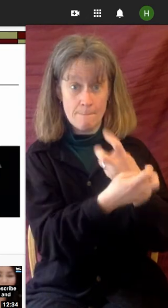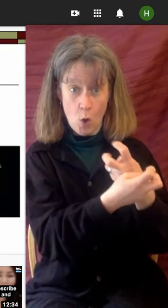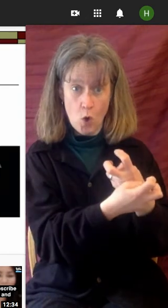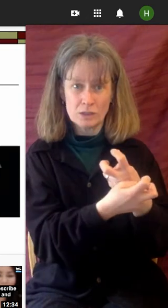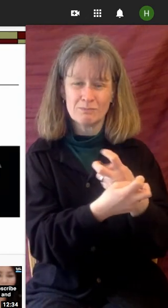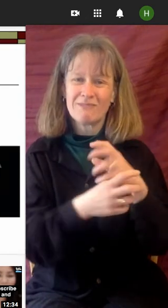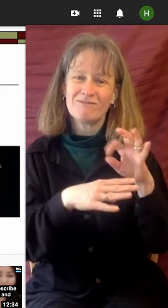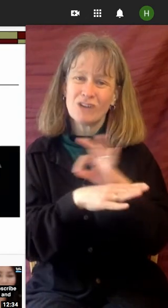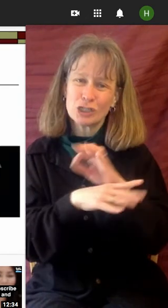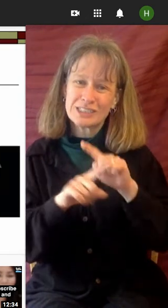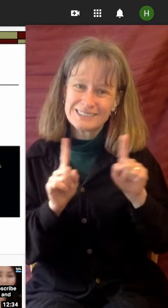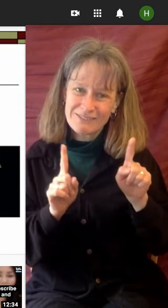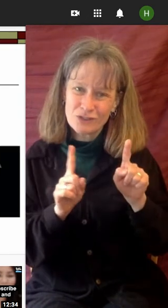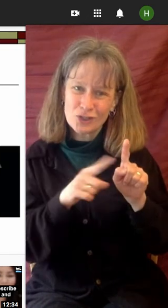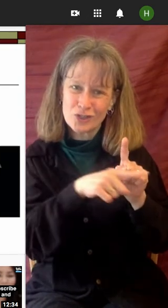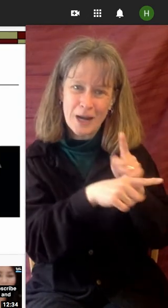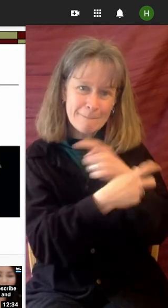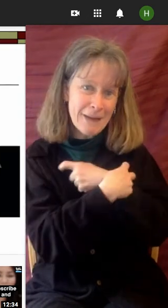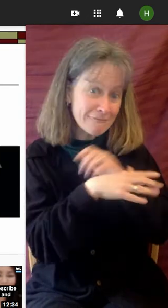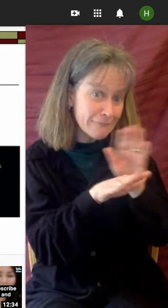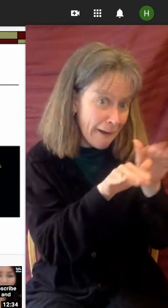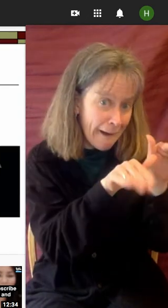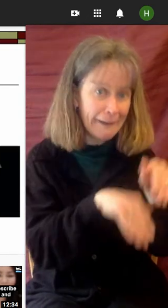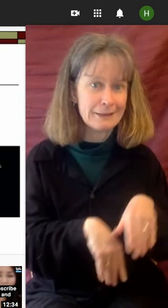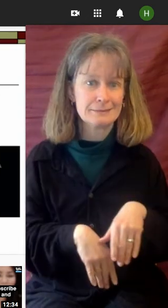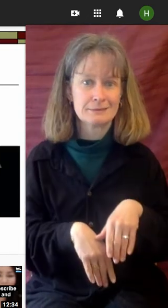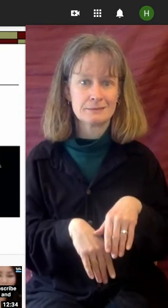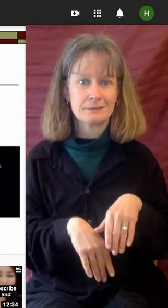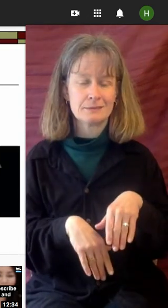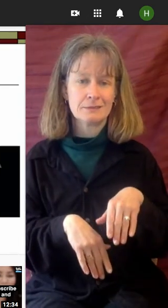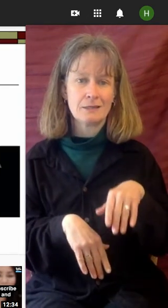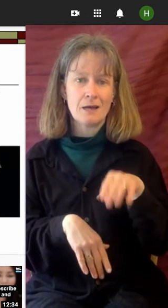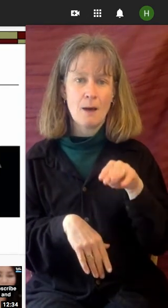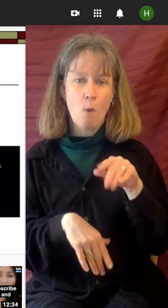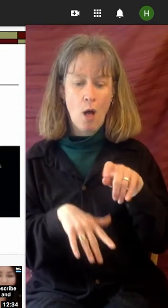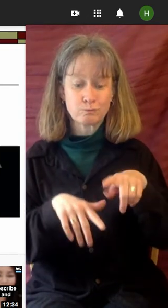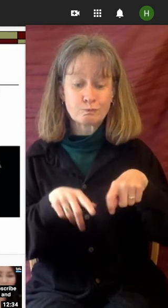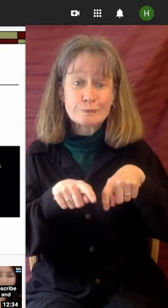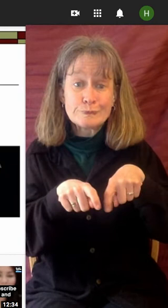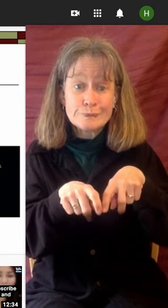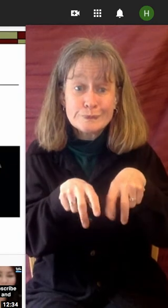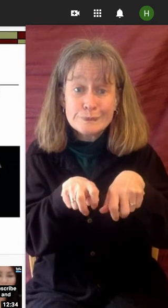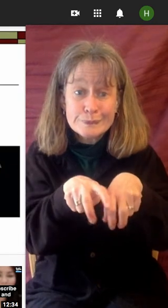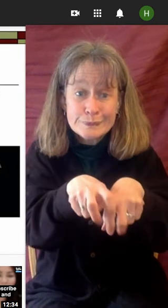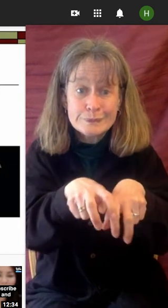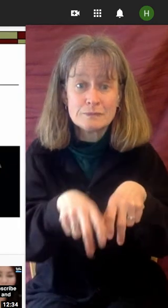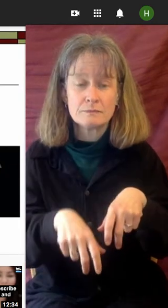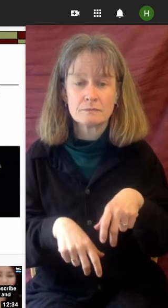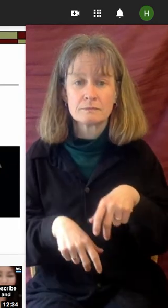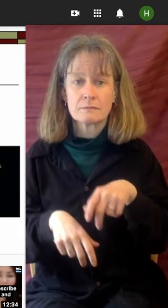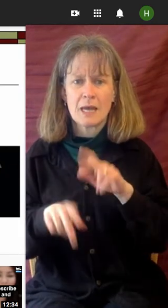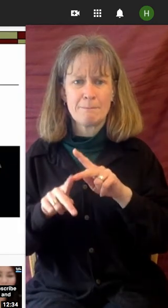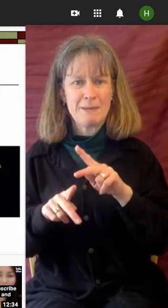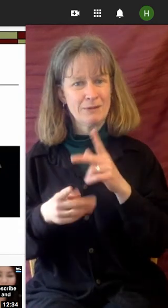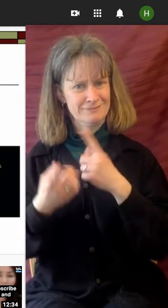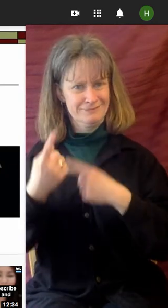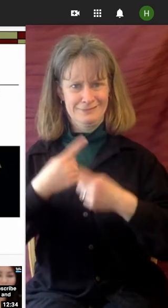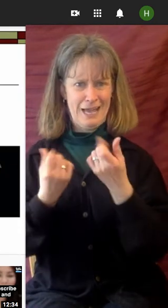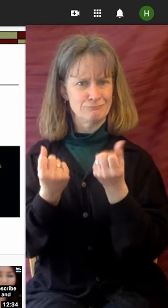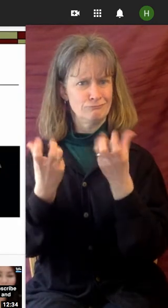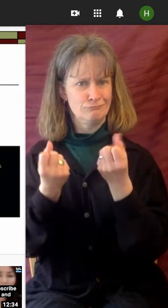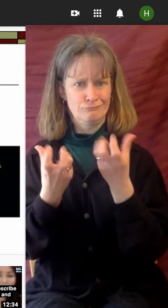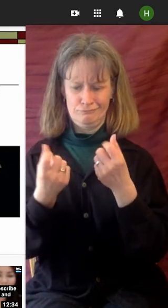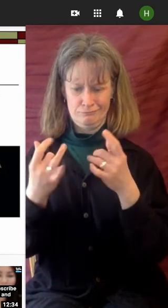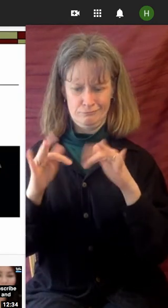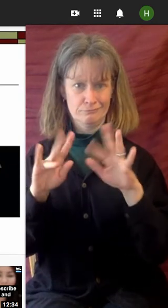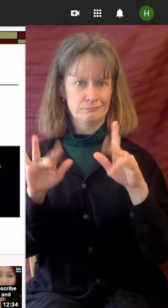this is significant because it says that we all came from a common ancestor and then branched